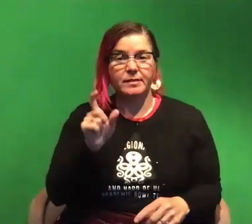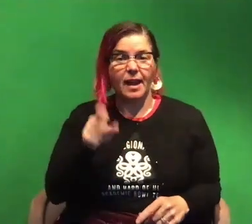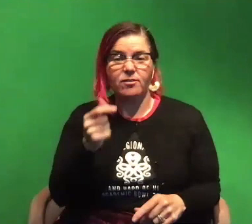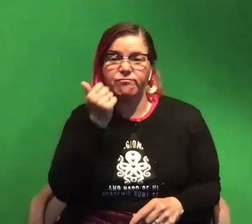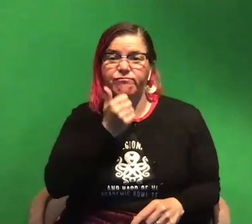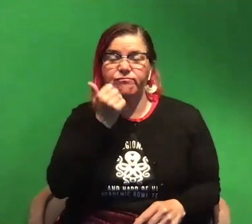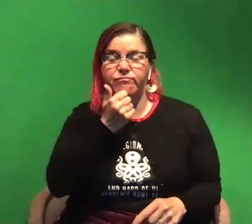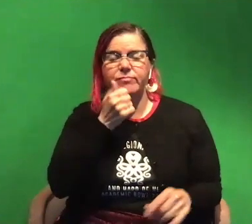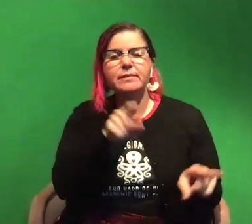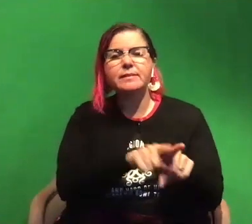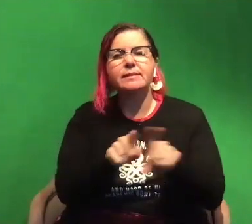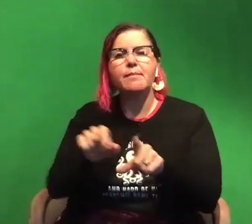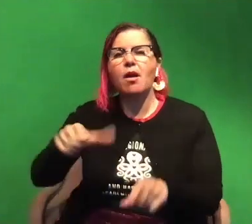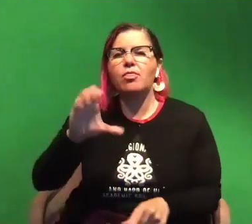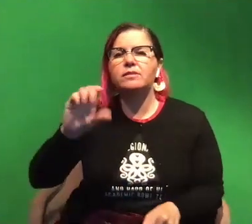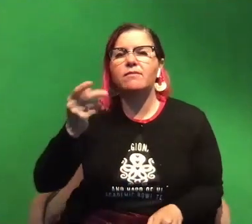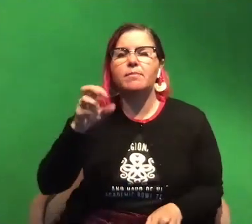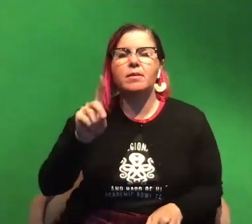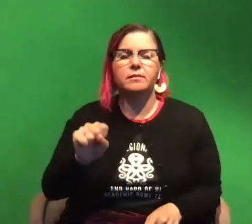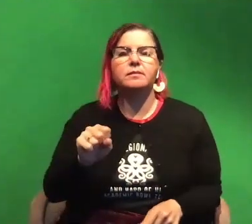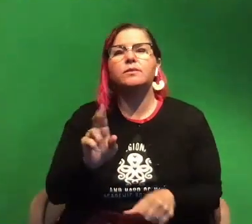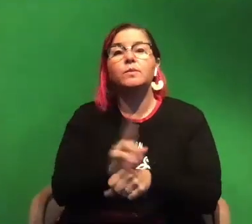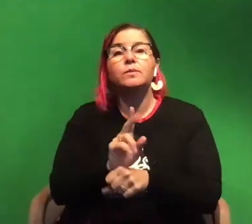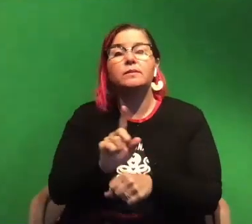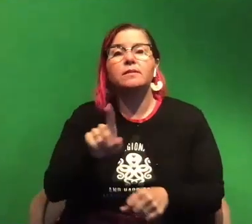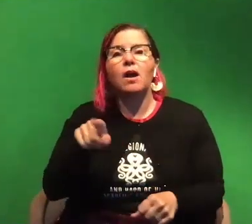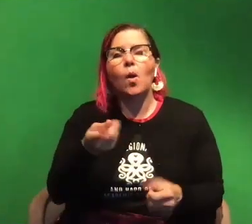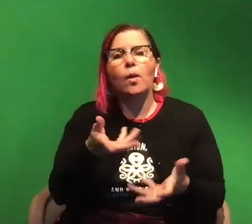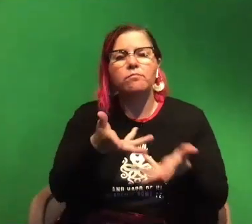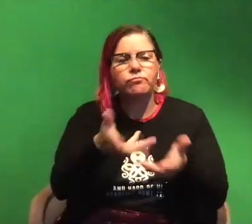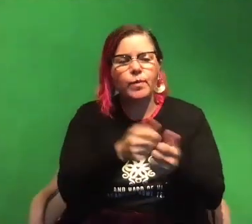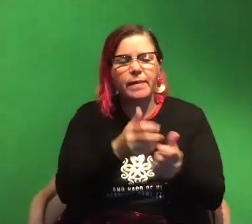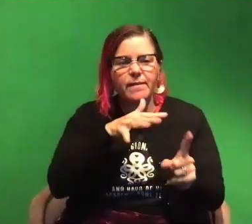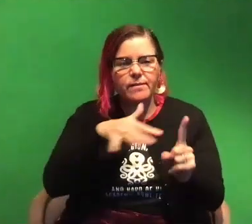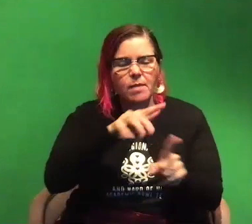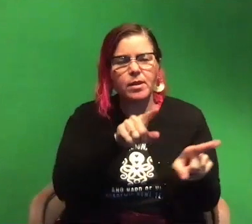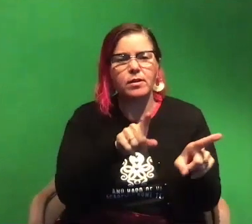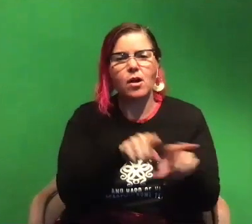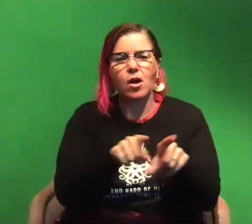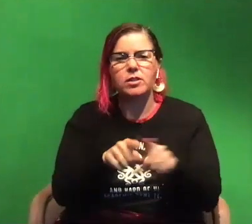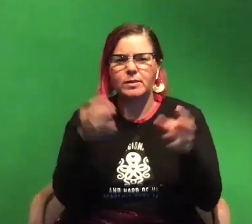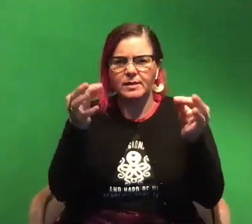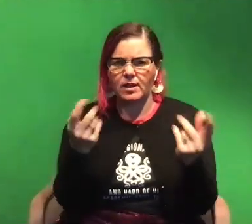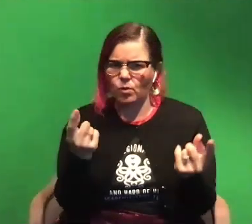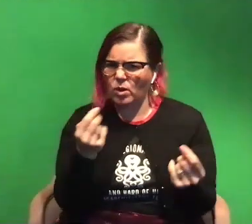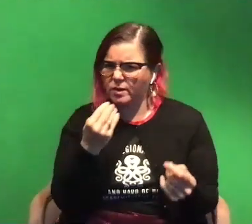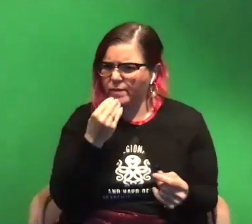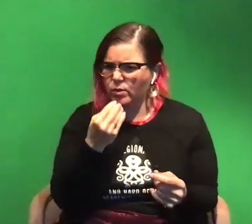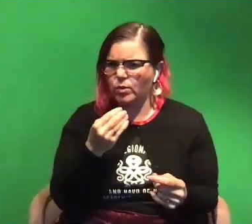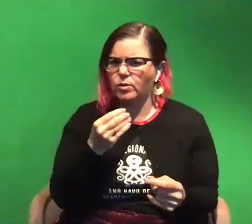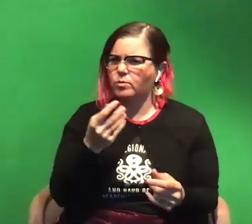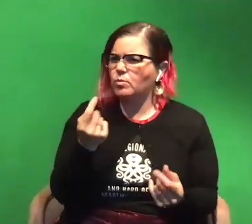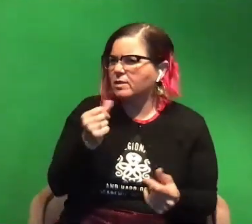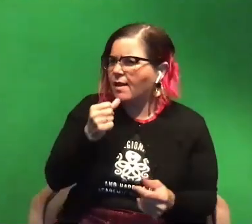same with other cephalopods. So they use that for not only interacting with their environment, but determining what is food and what's not, what